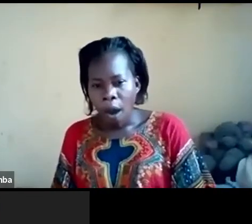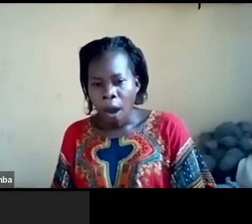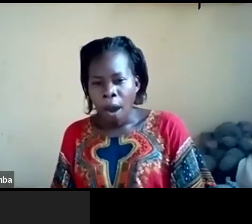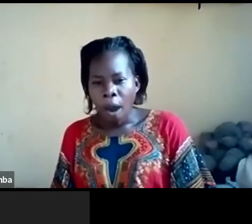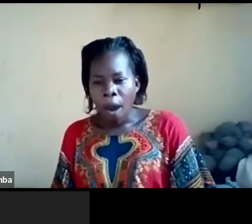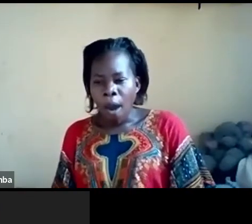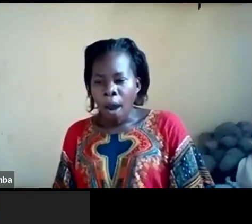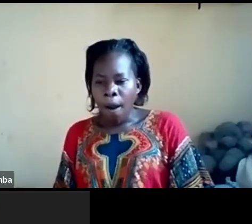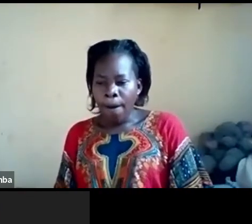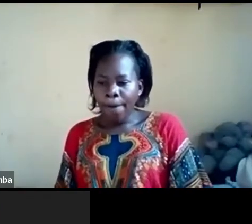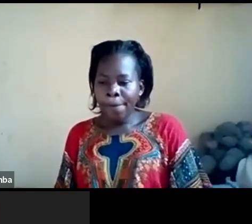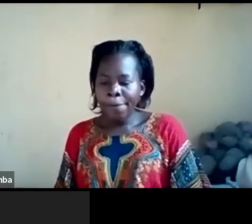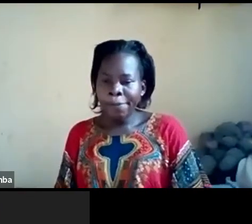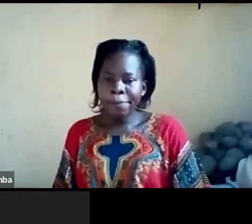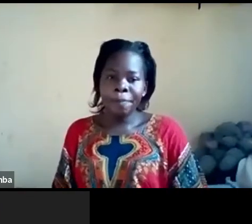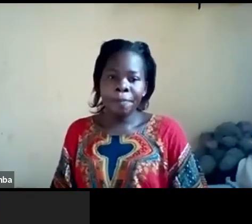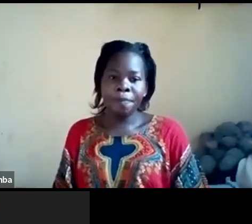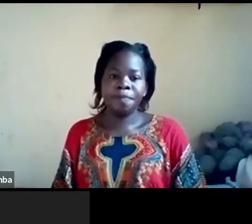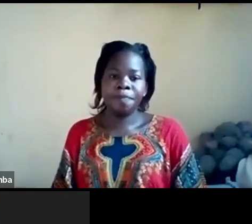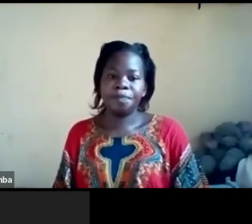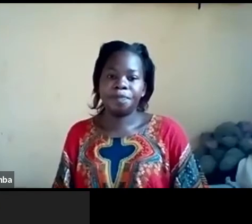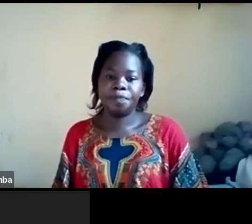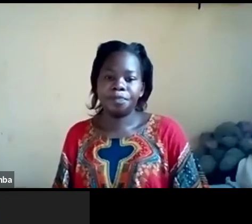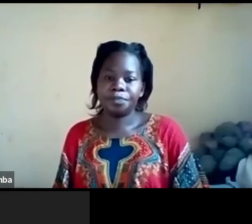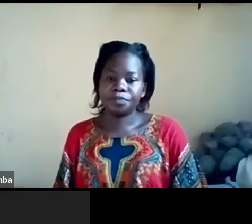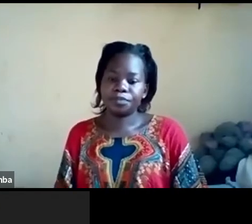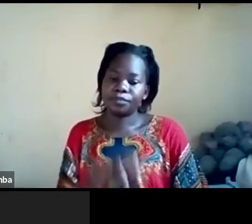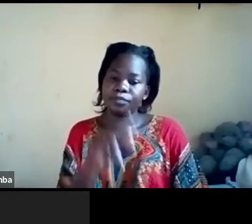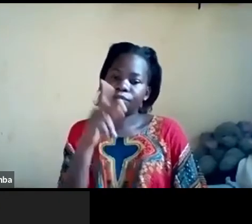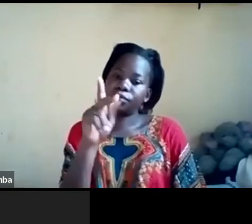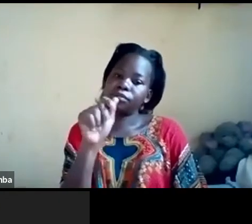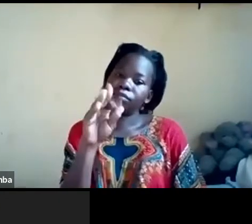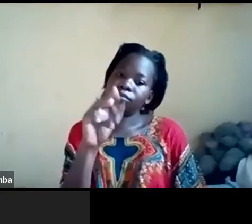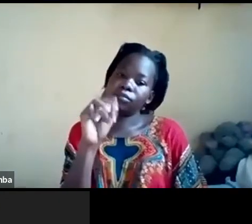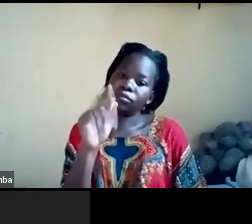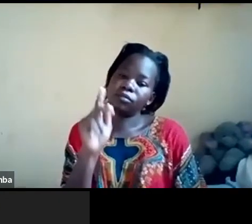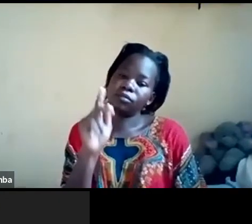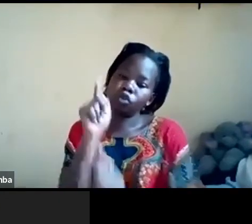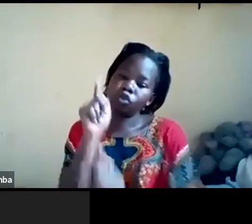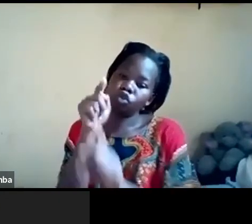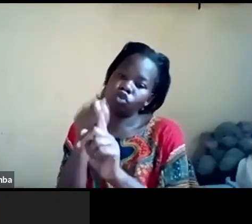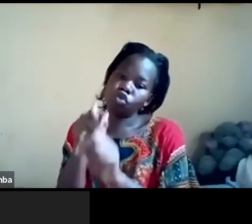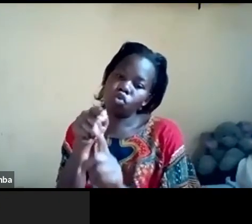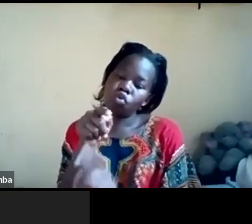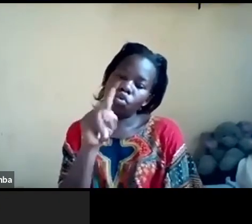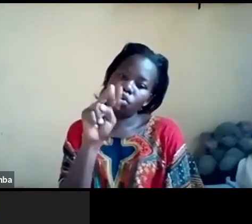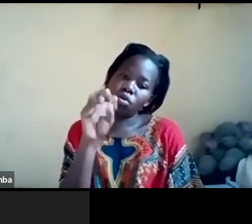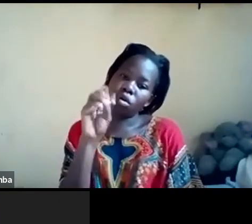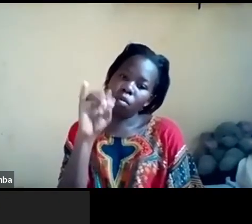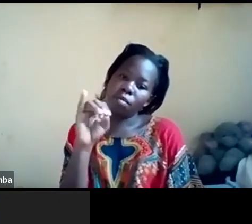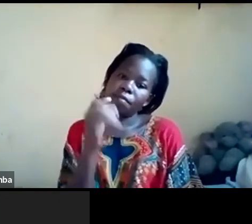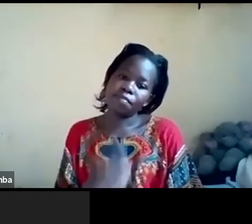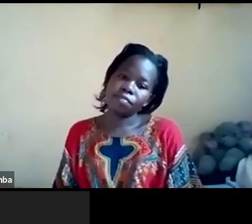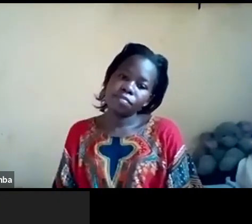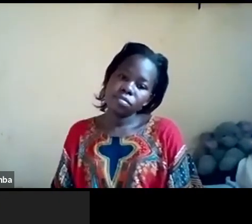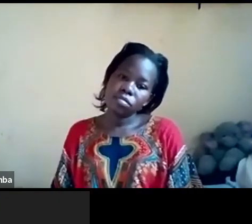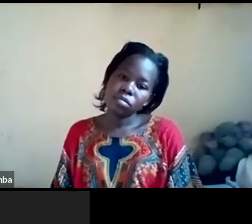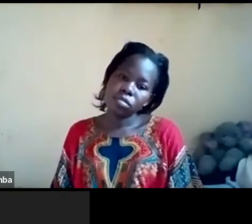our incubation. Mohammed Kafuma to Madam Naomi. Madam Naomi has already left, so we can't respond to this one because